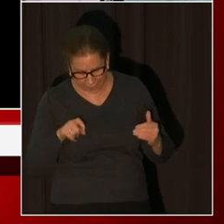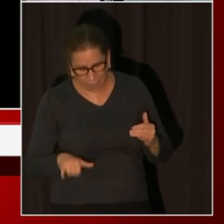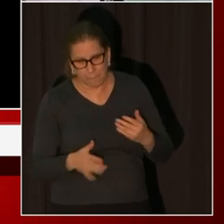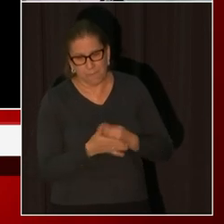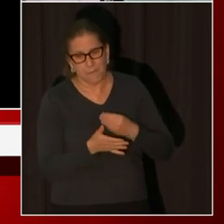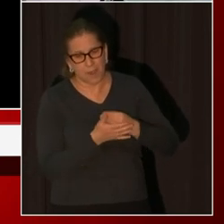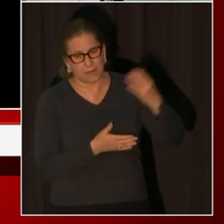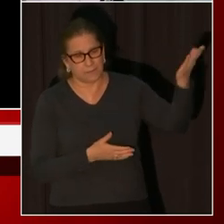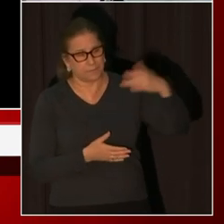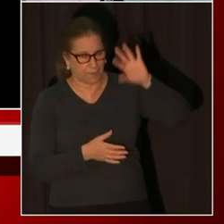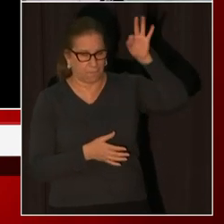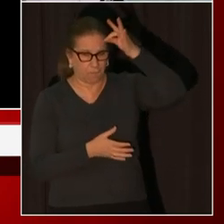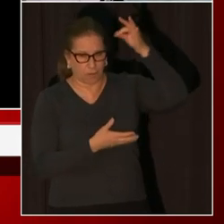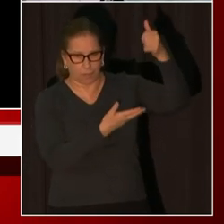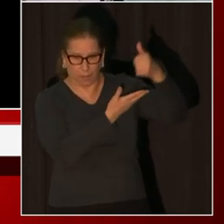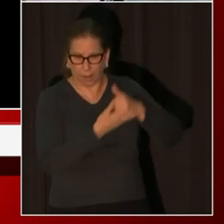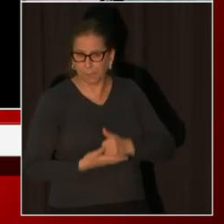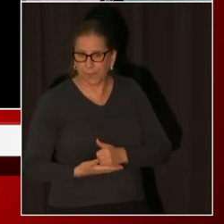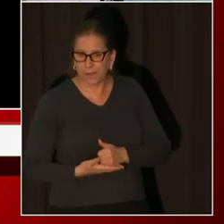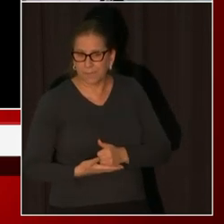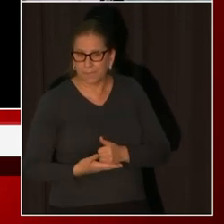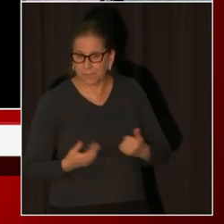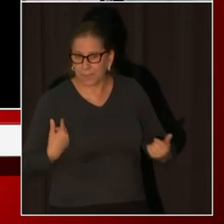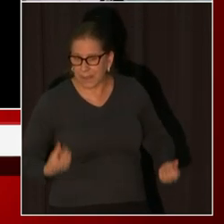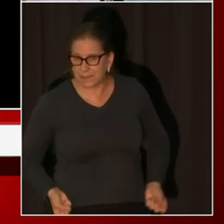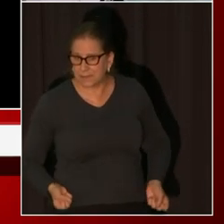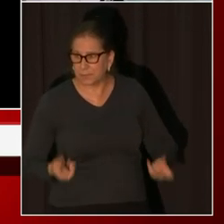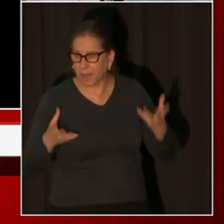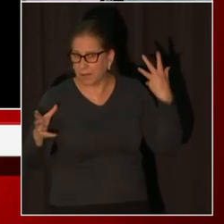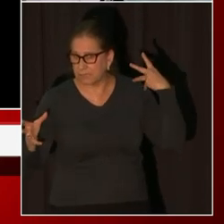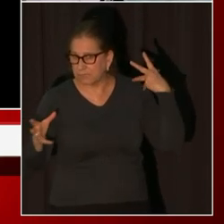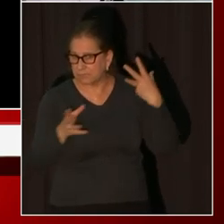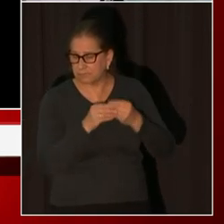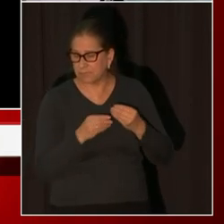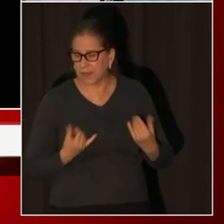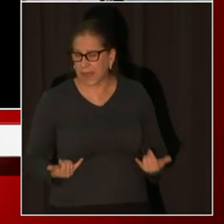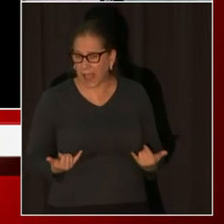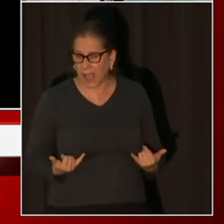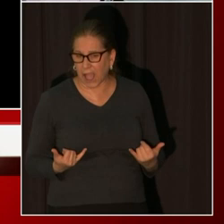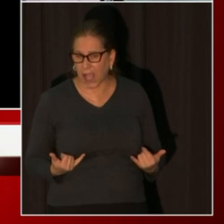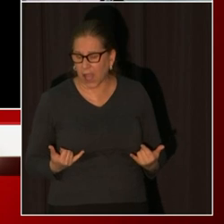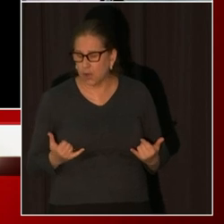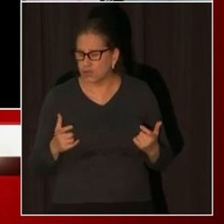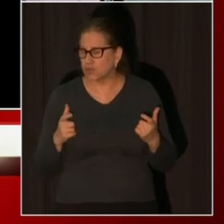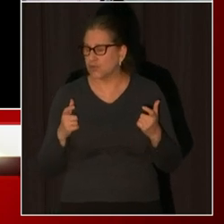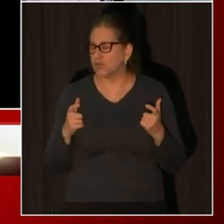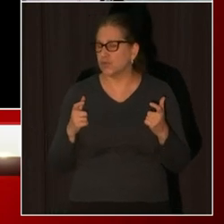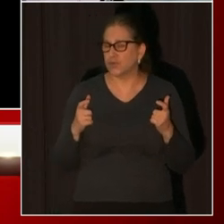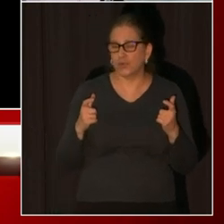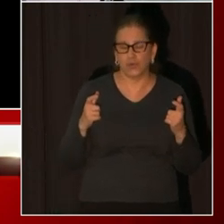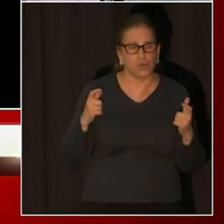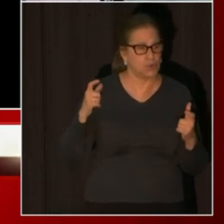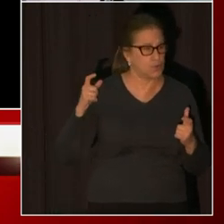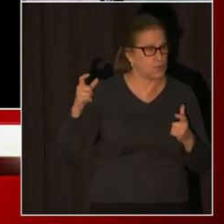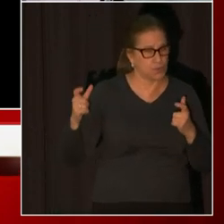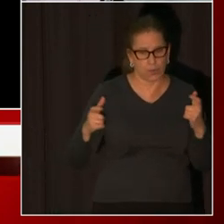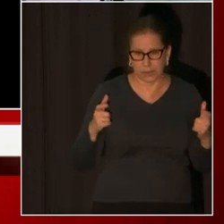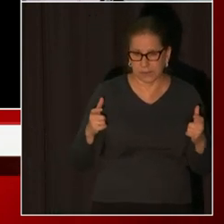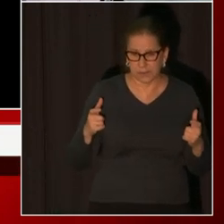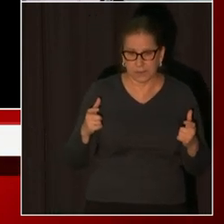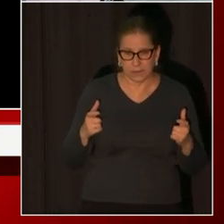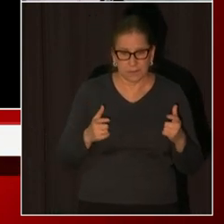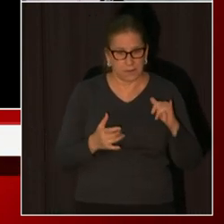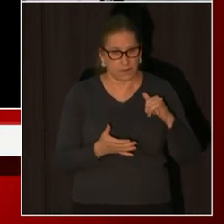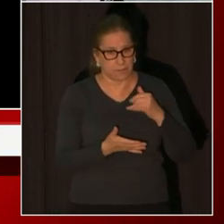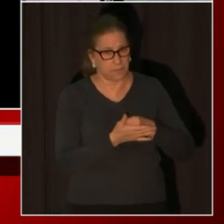and spent to date, it is significant and vast. And so some of these represent resources that have come from the federal